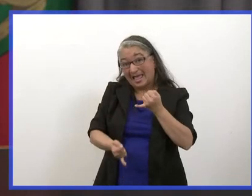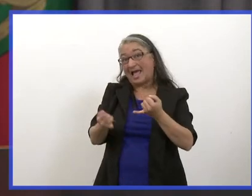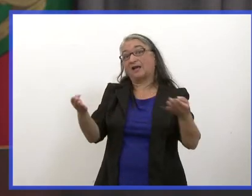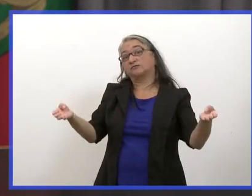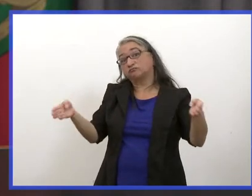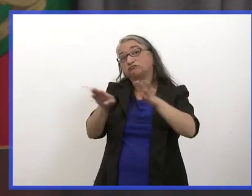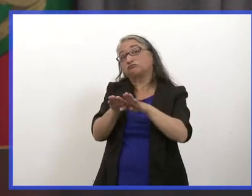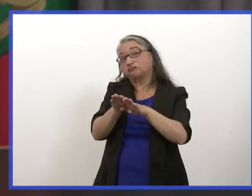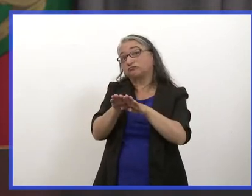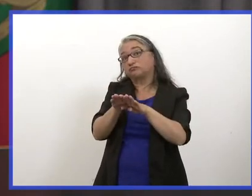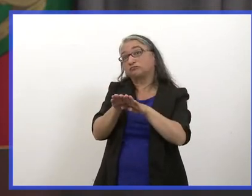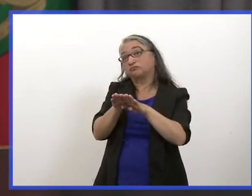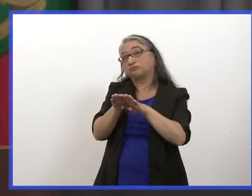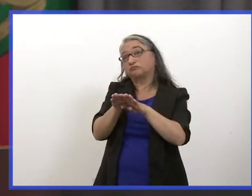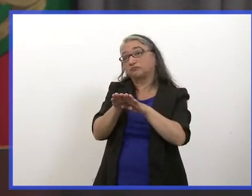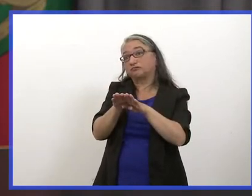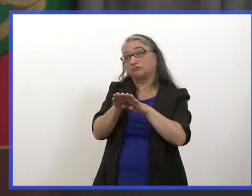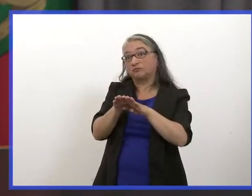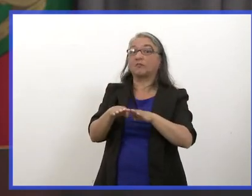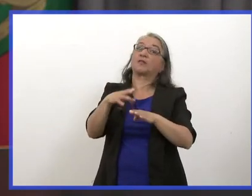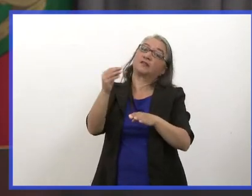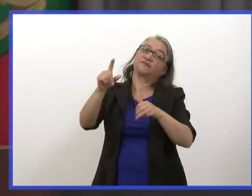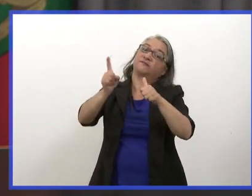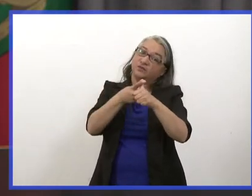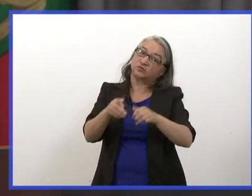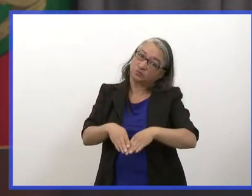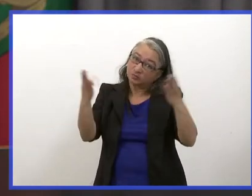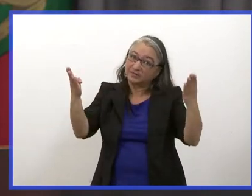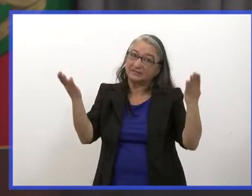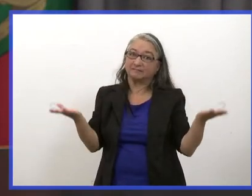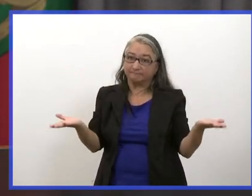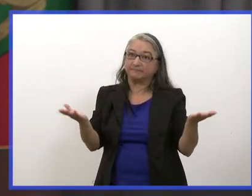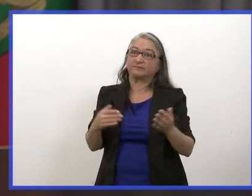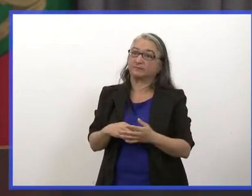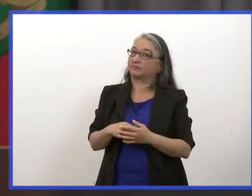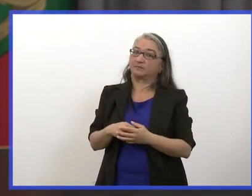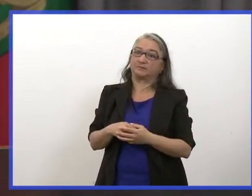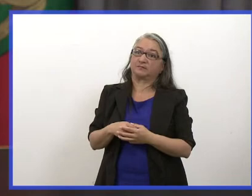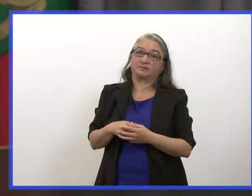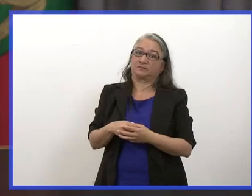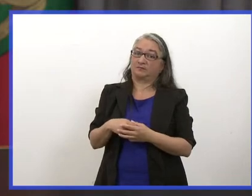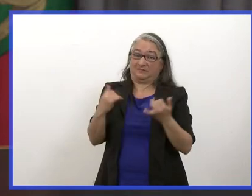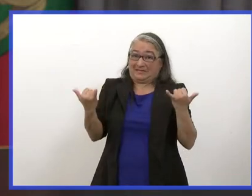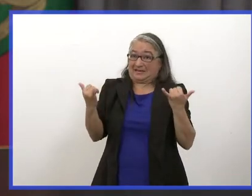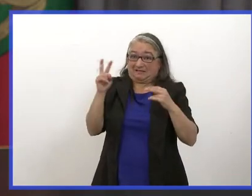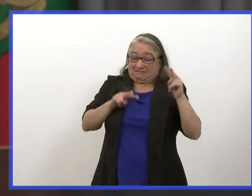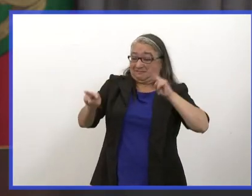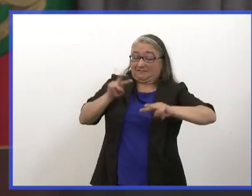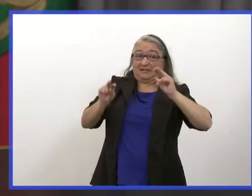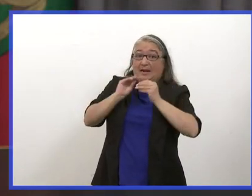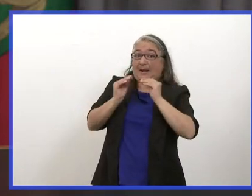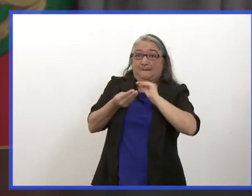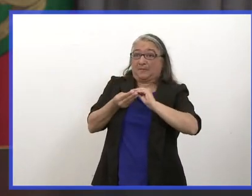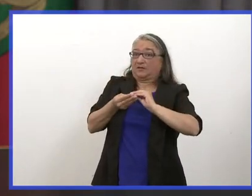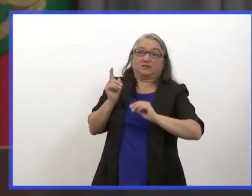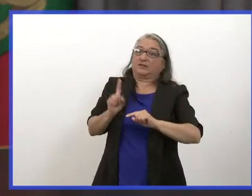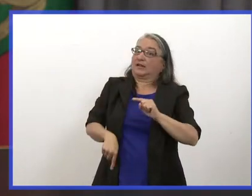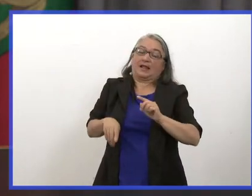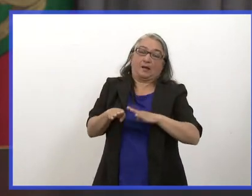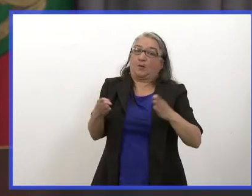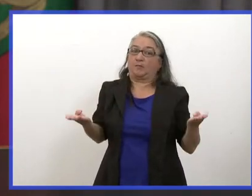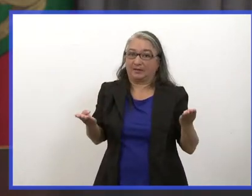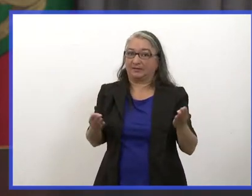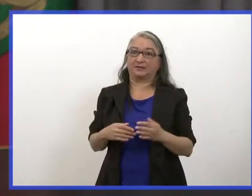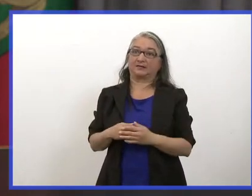1. Given our case counts, given what we're seeing, we just weren't prepared to do that. But